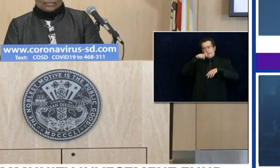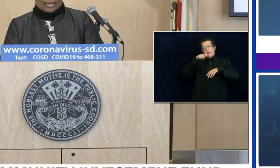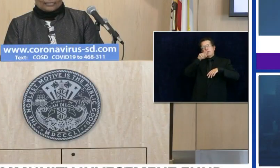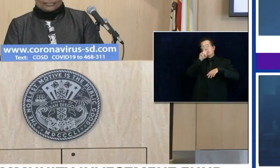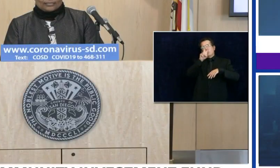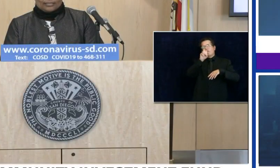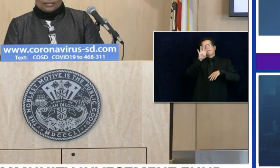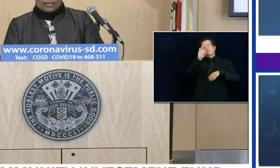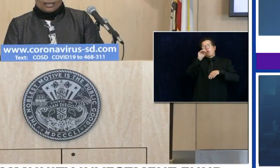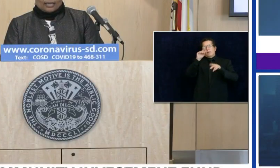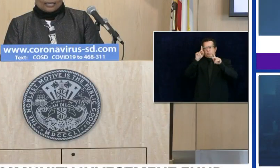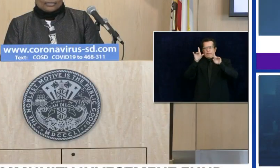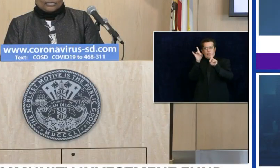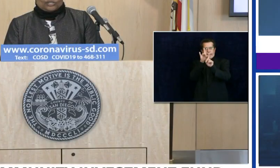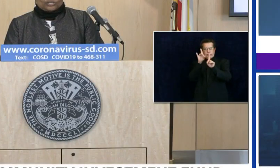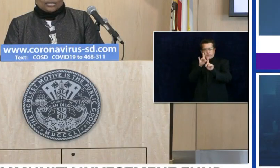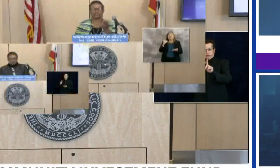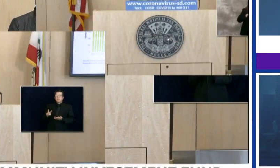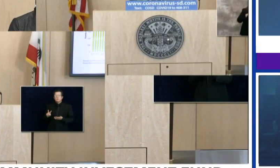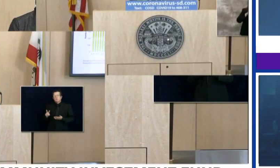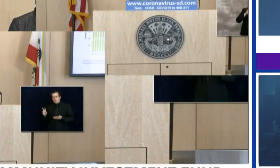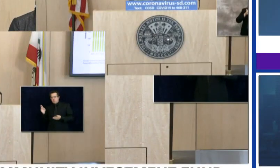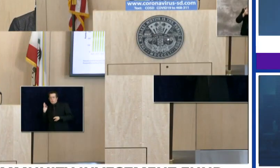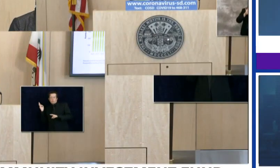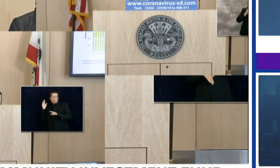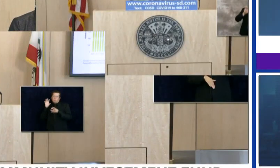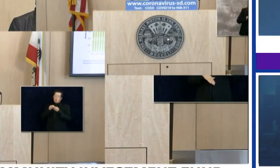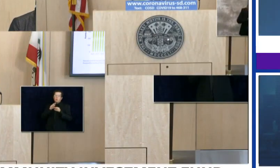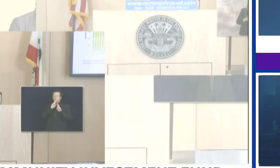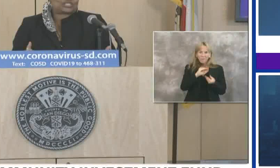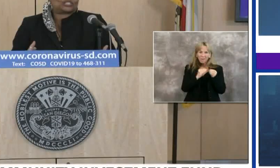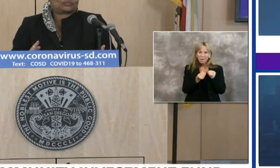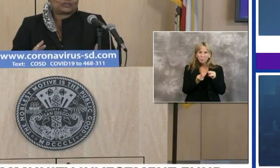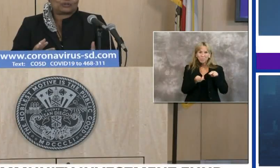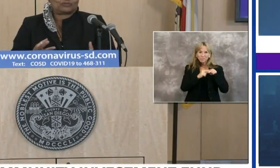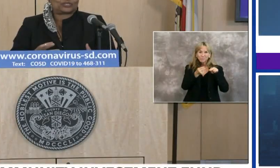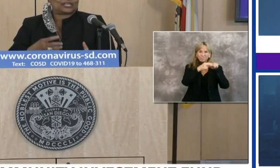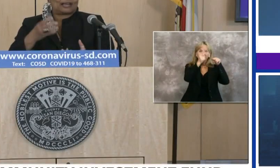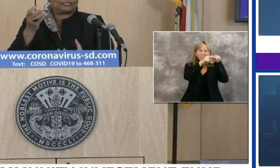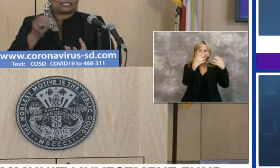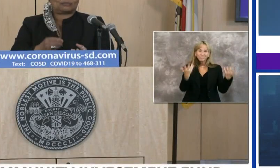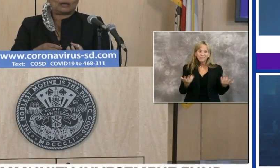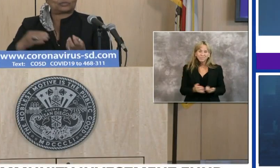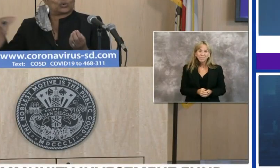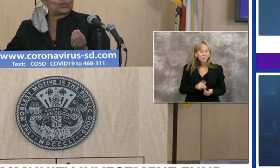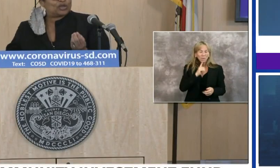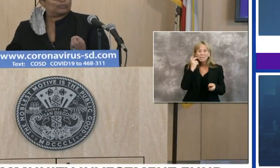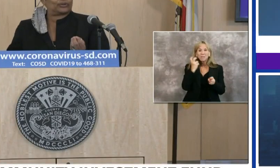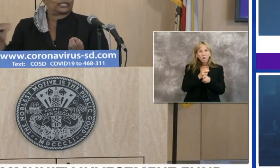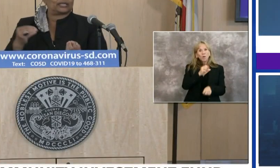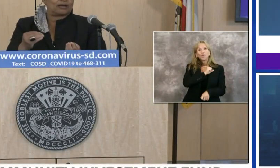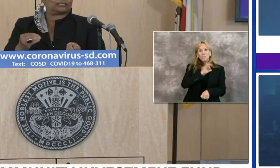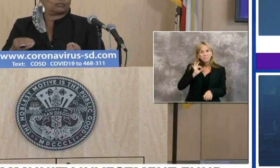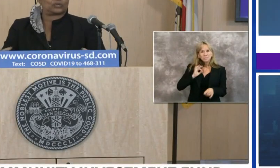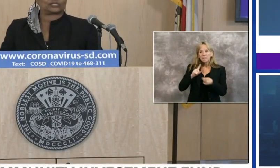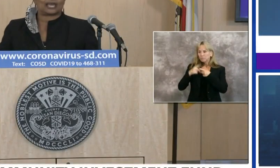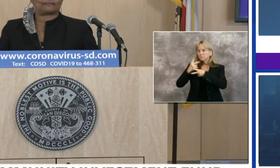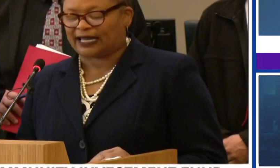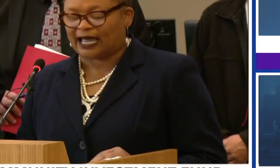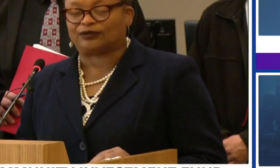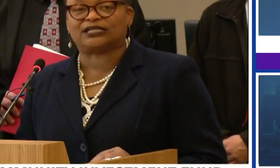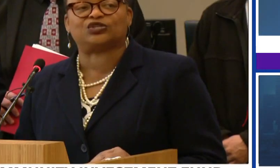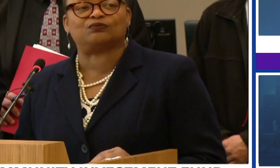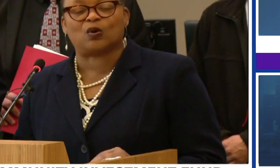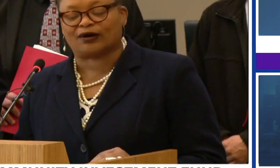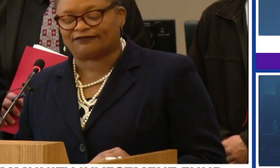The San Diego Foundation is trying to help the region's Black and other unrepresented communities. The foundation and local leaders today unveiled a new